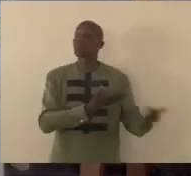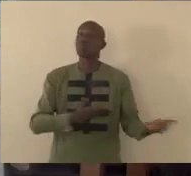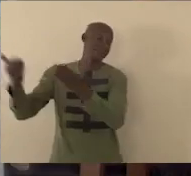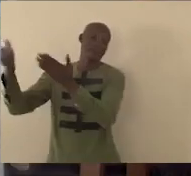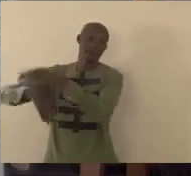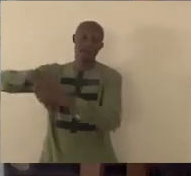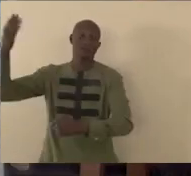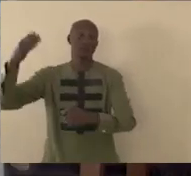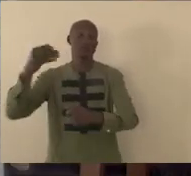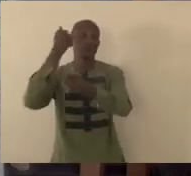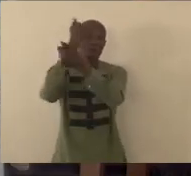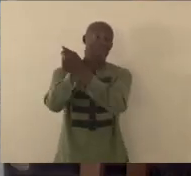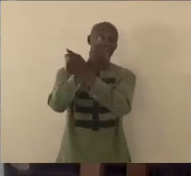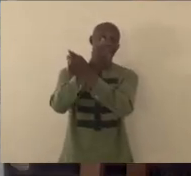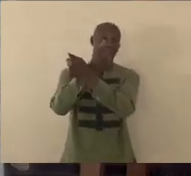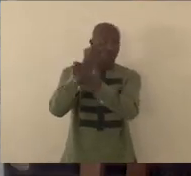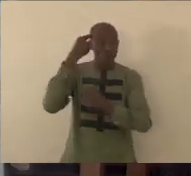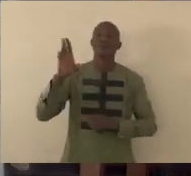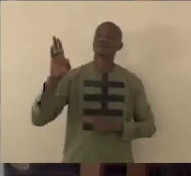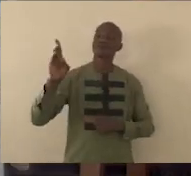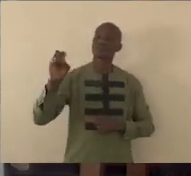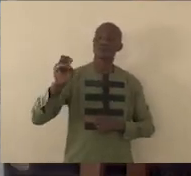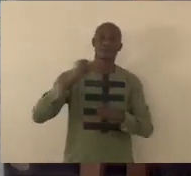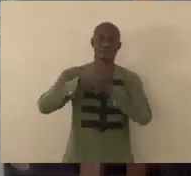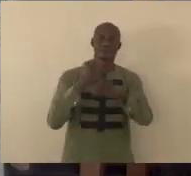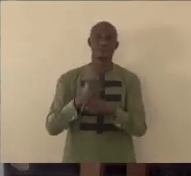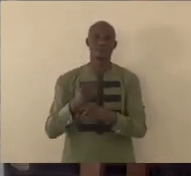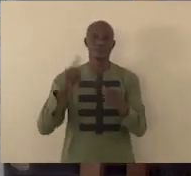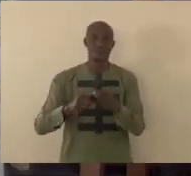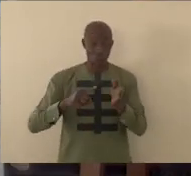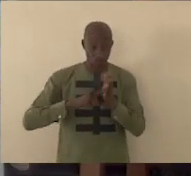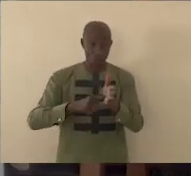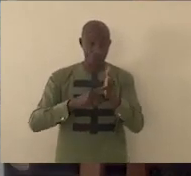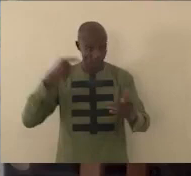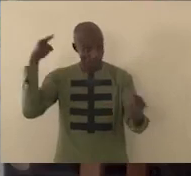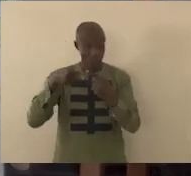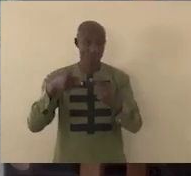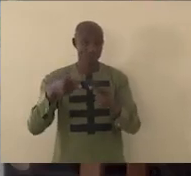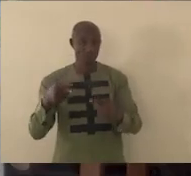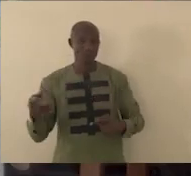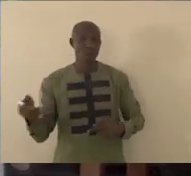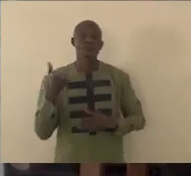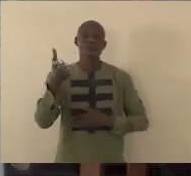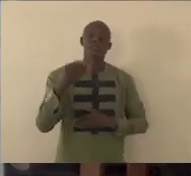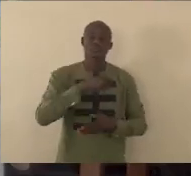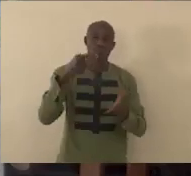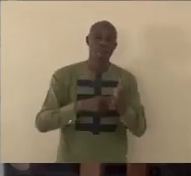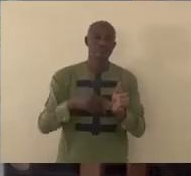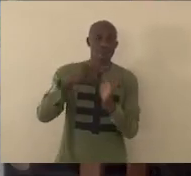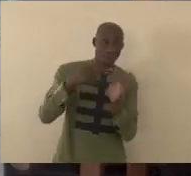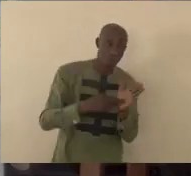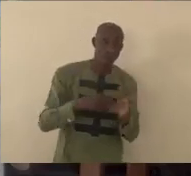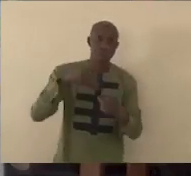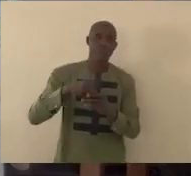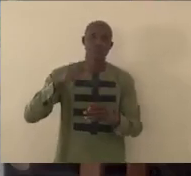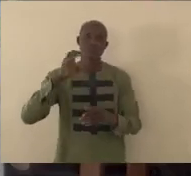and deported to Babylon for 70 years. And to illustrate the point further, there is this report in the